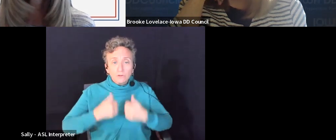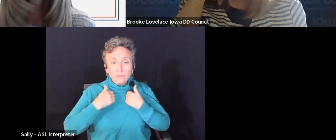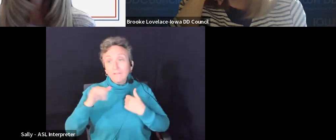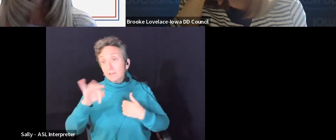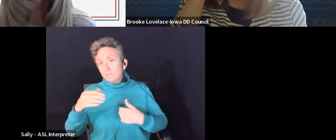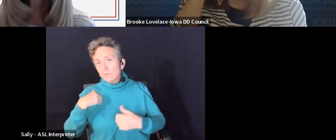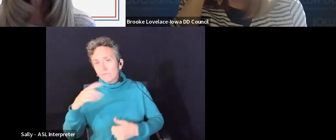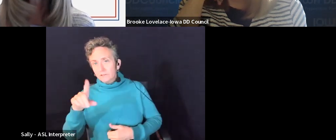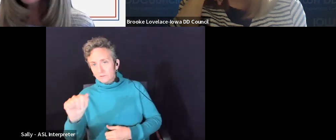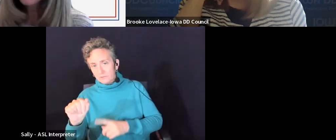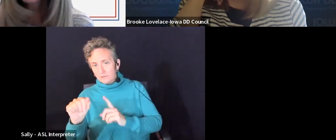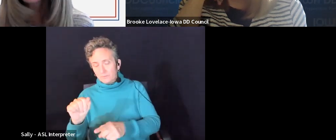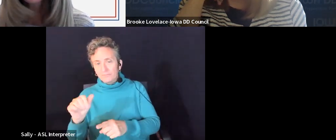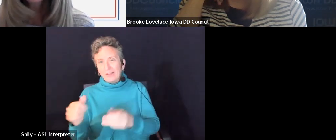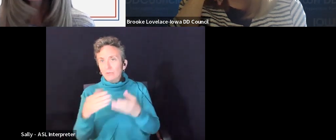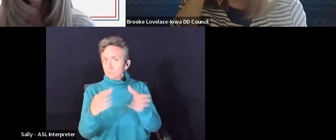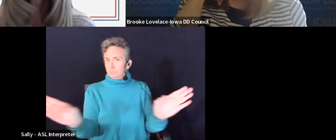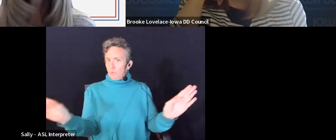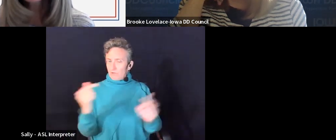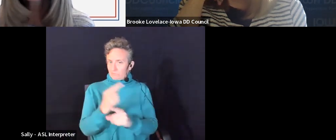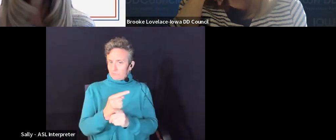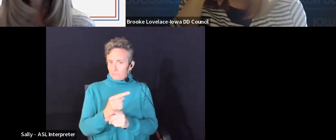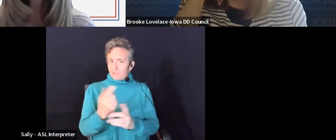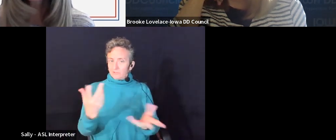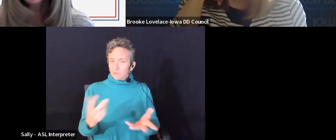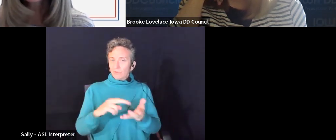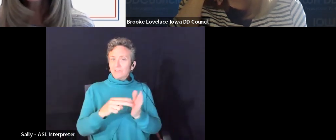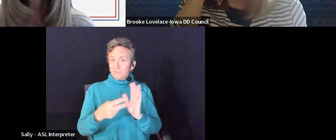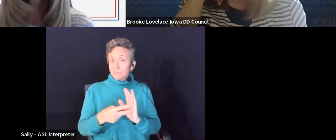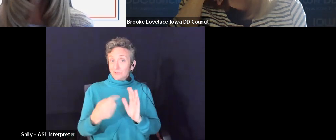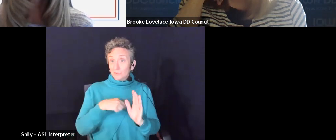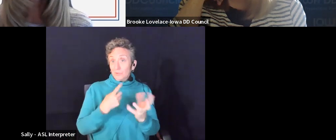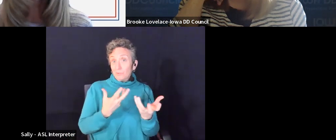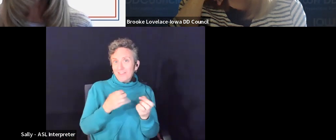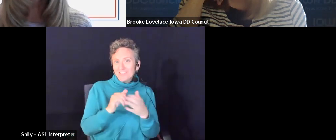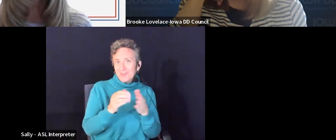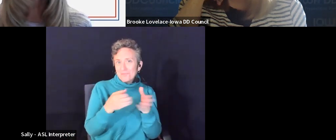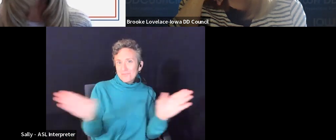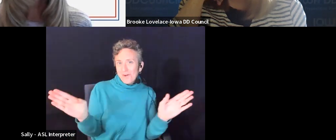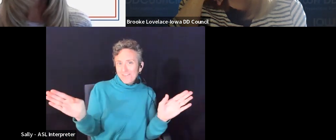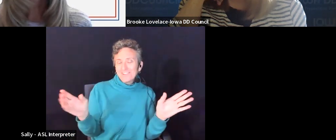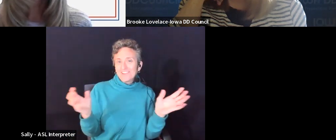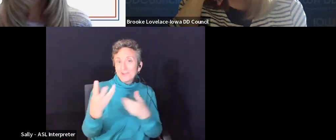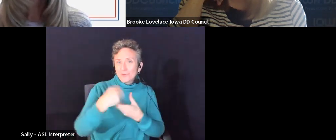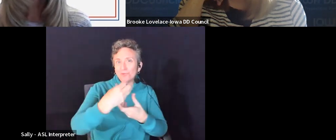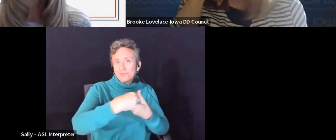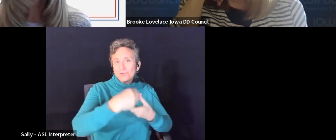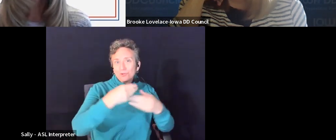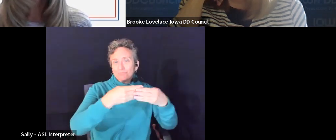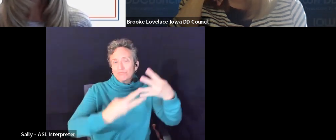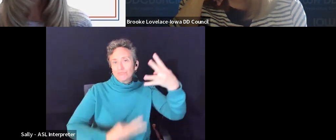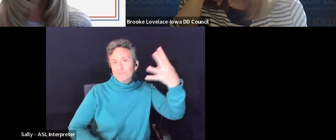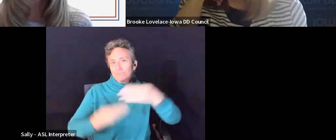disability. That's pretty broad. It was intended to be broad. The idea is there is